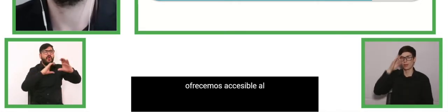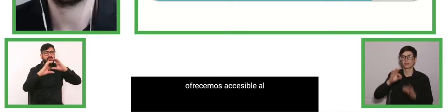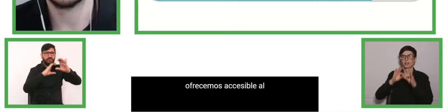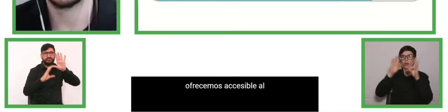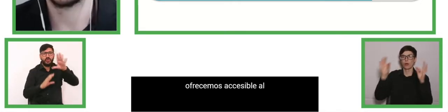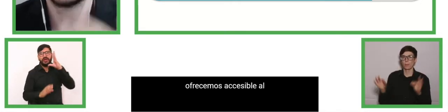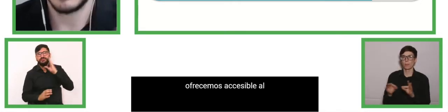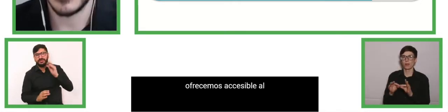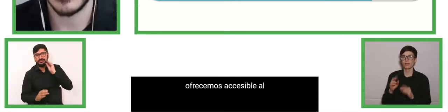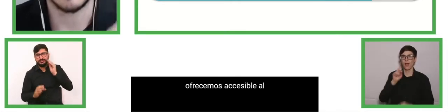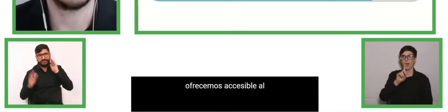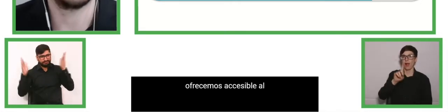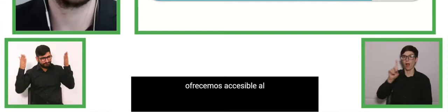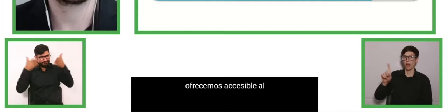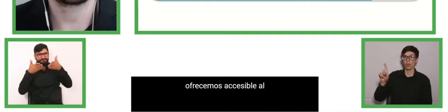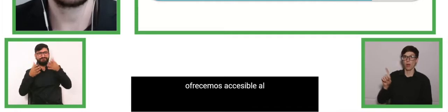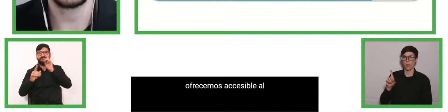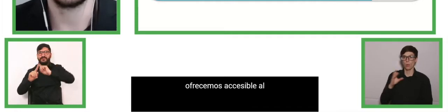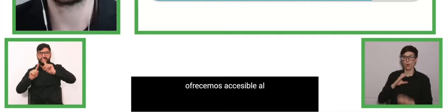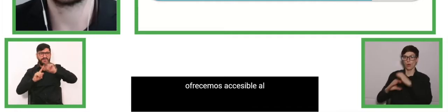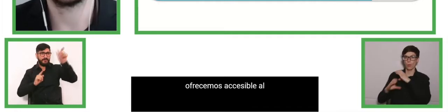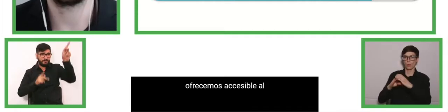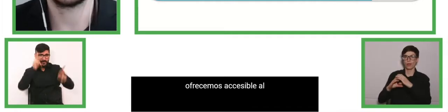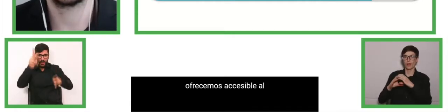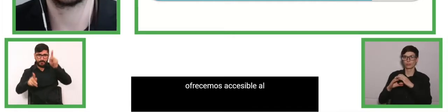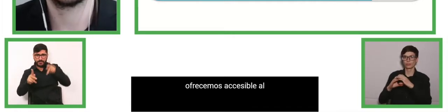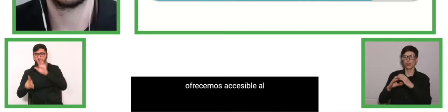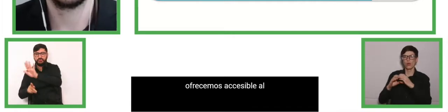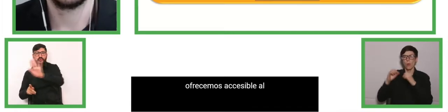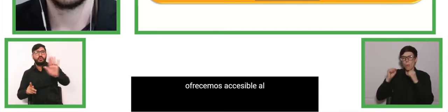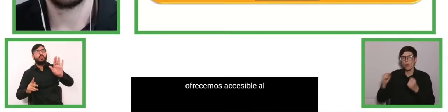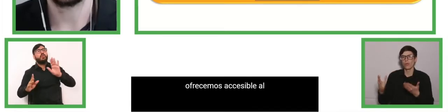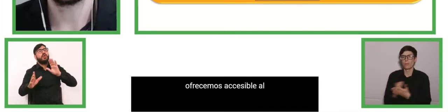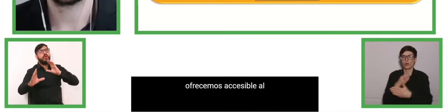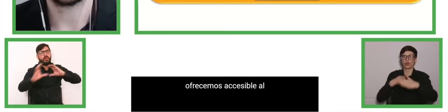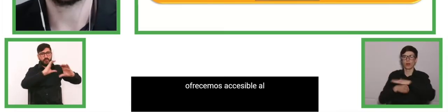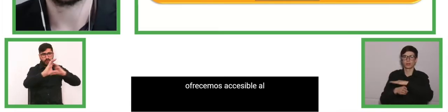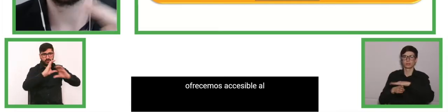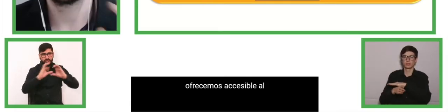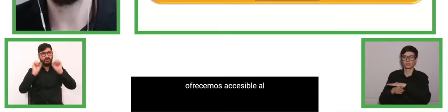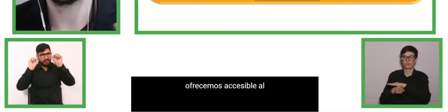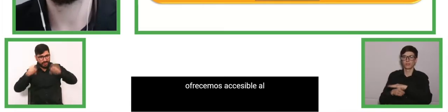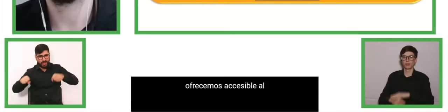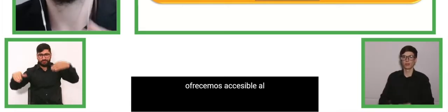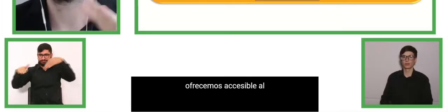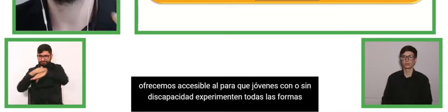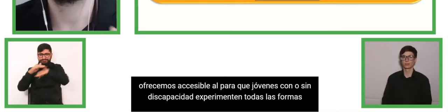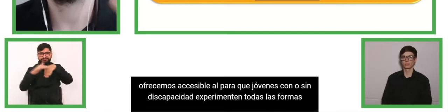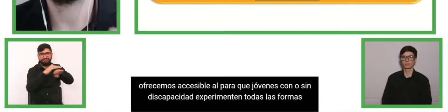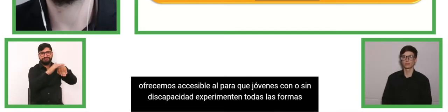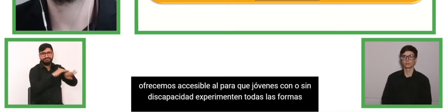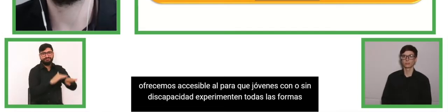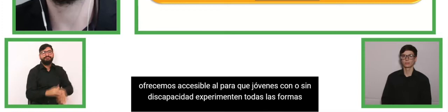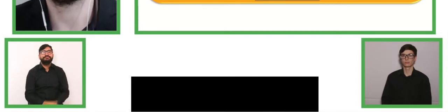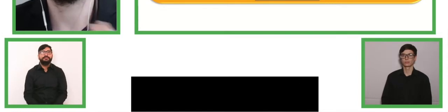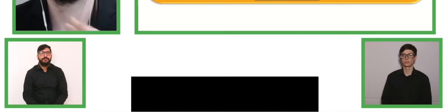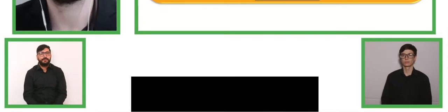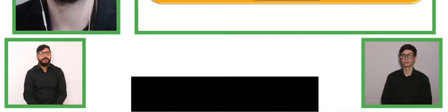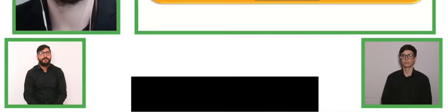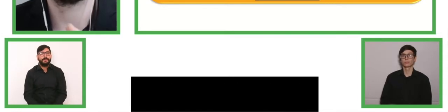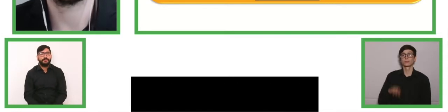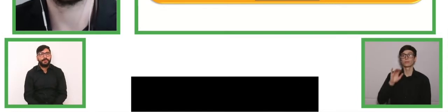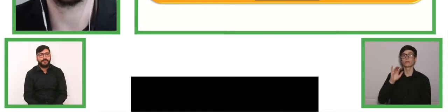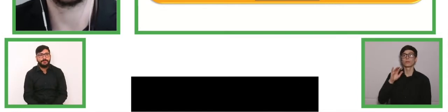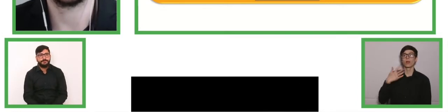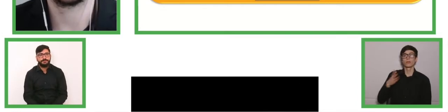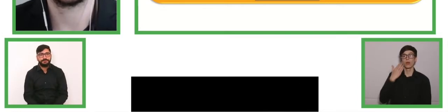be, that is accessible. Next slide, please. We trained 250 young people in